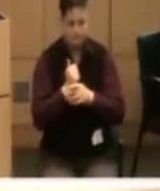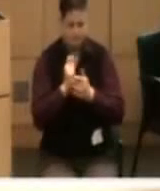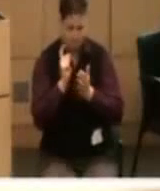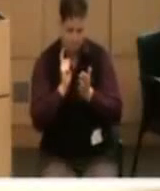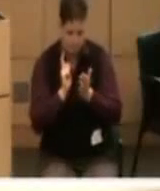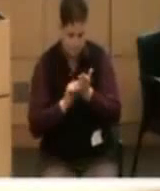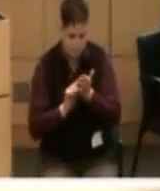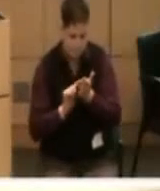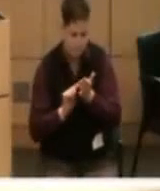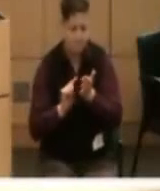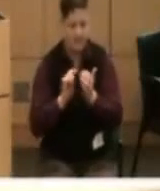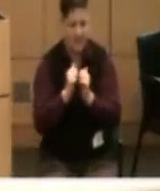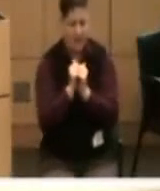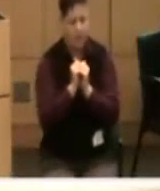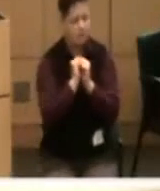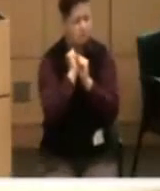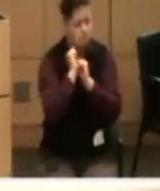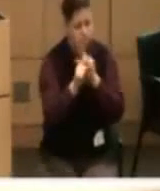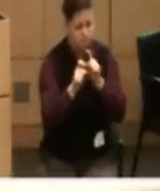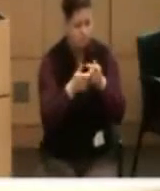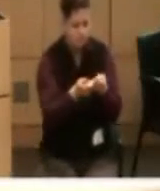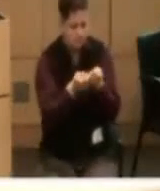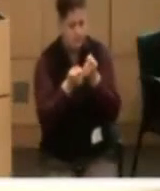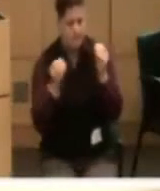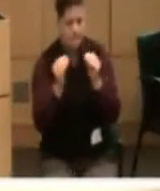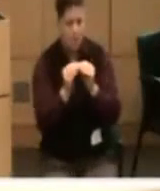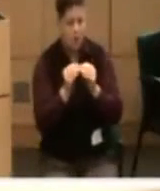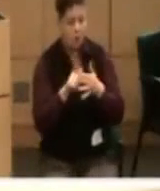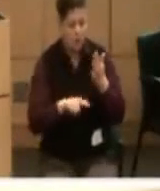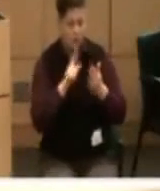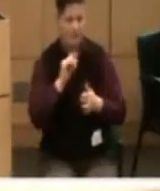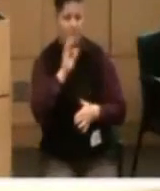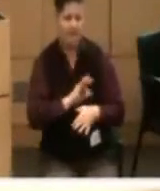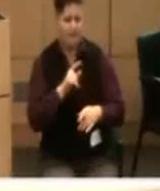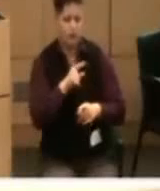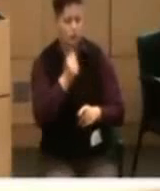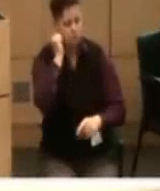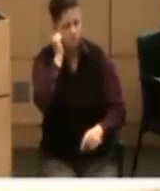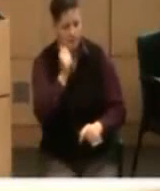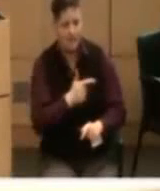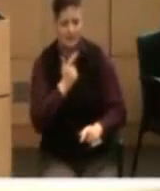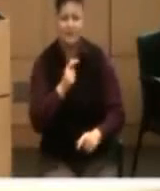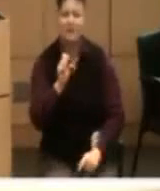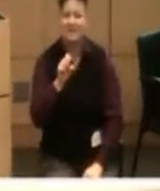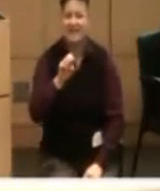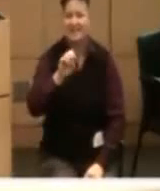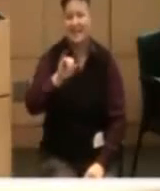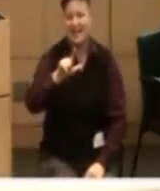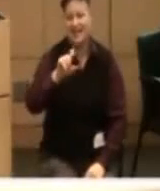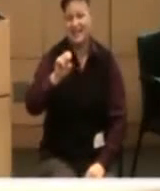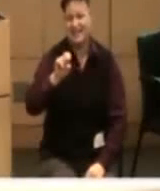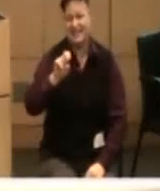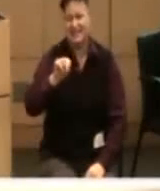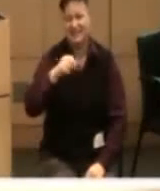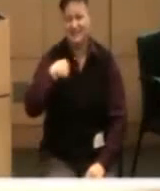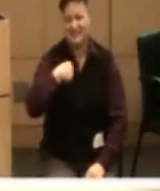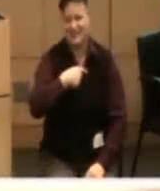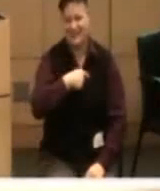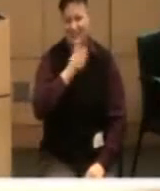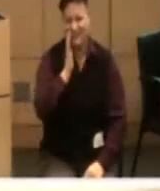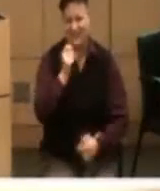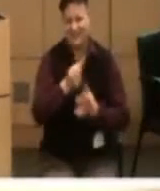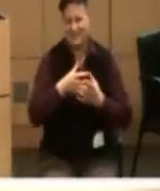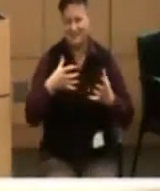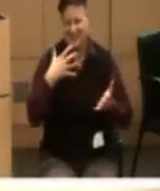about what benefits them day to day. So yes, Eileen, we are. and then one